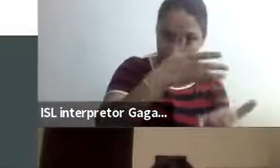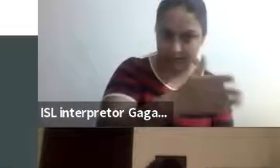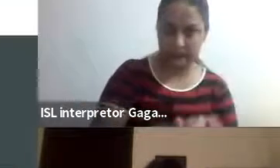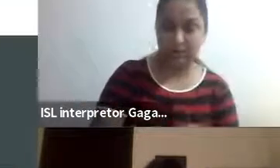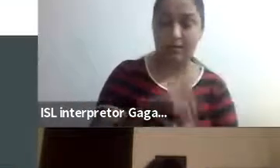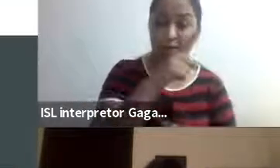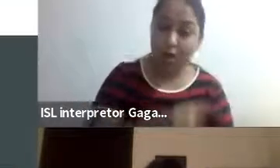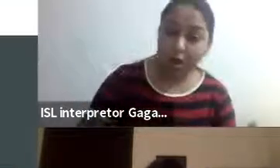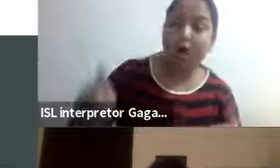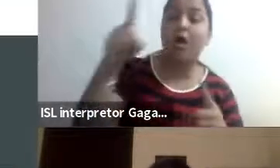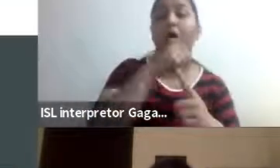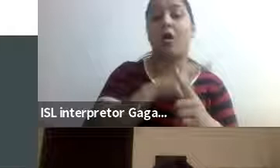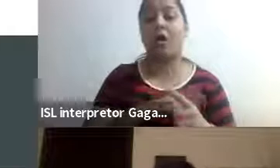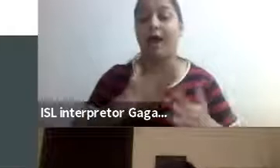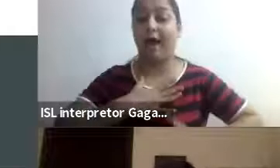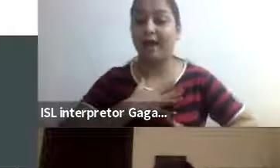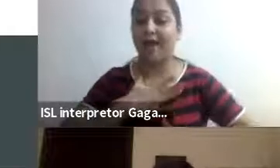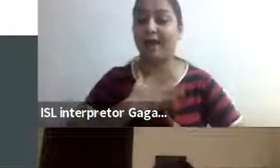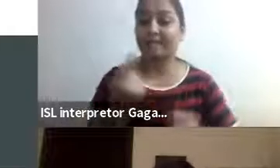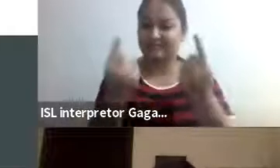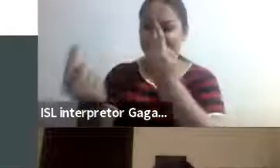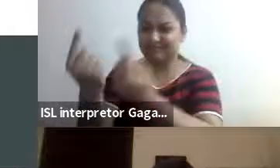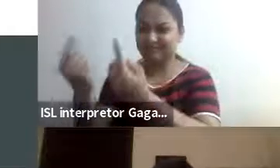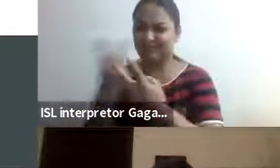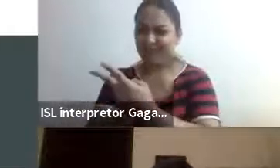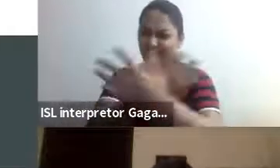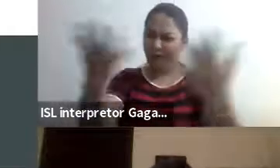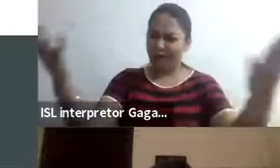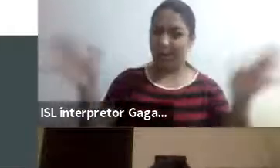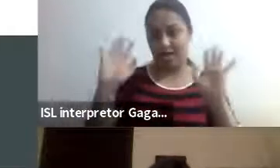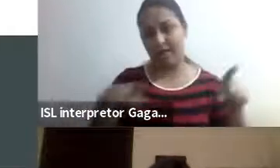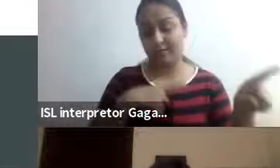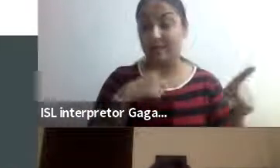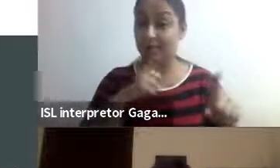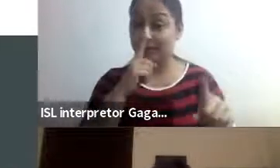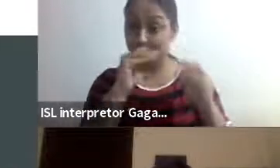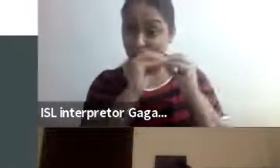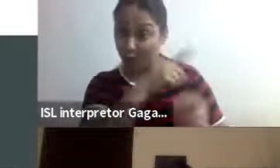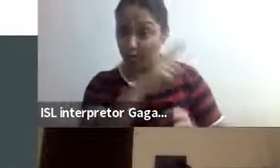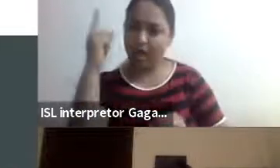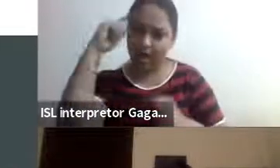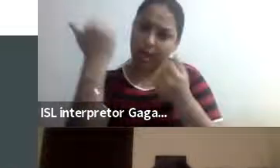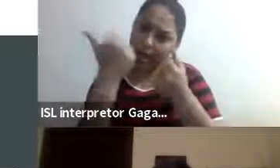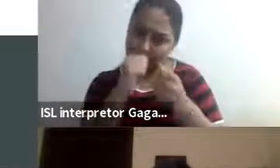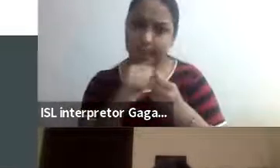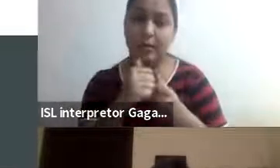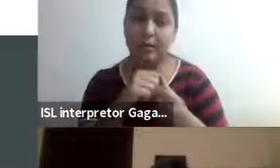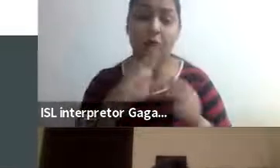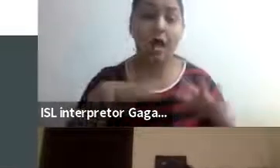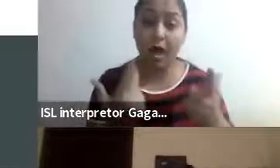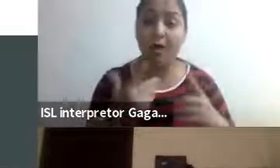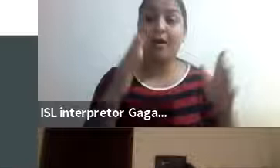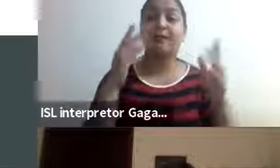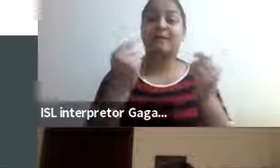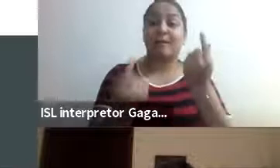all aspects of life that Bhuribai remembers from this period is somehow tied to nature and